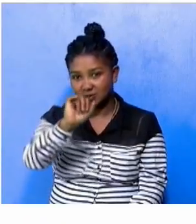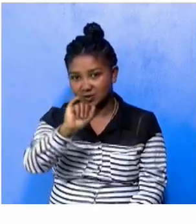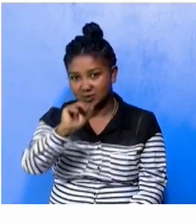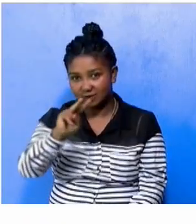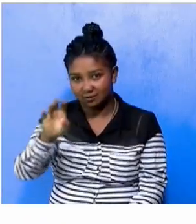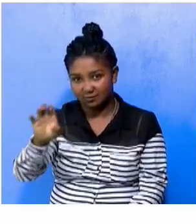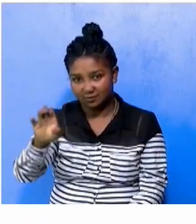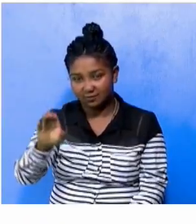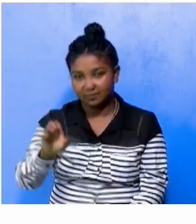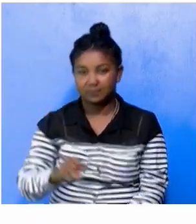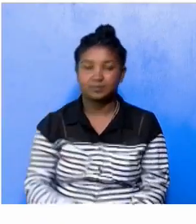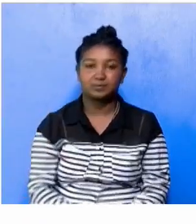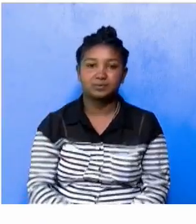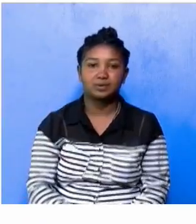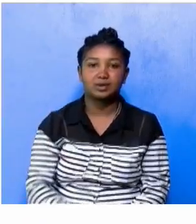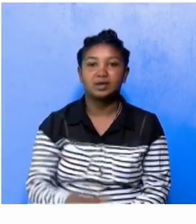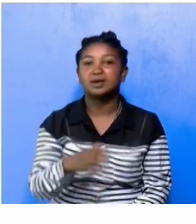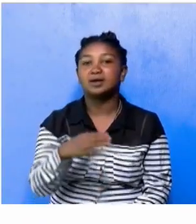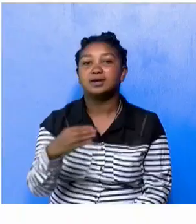and